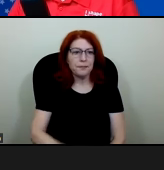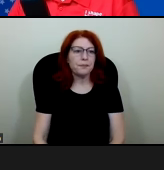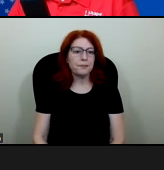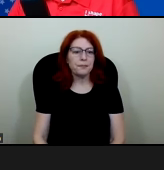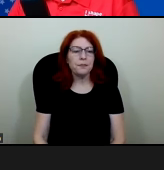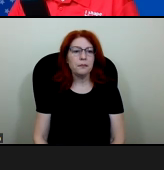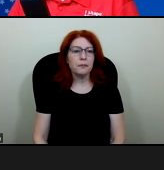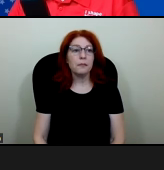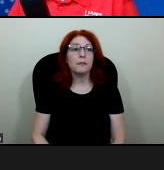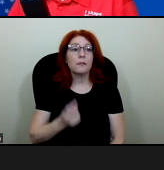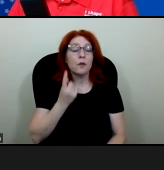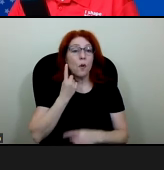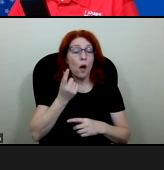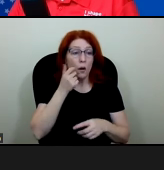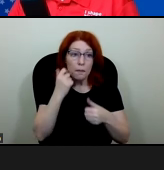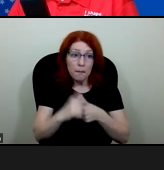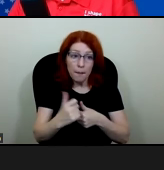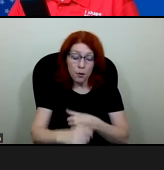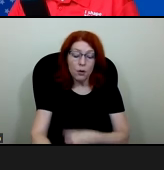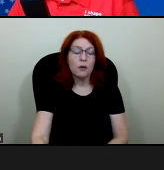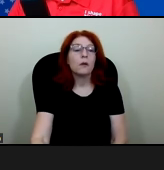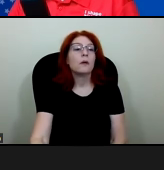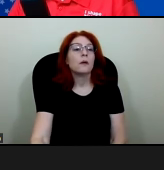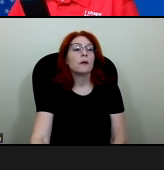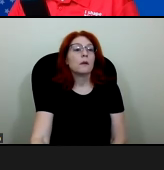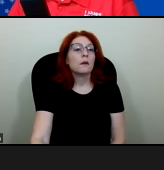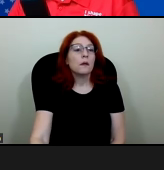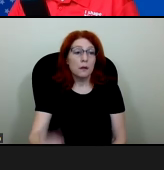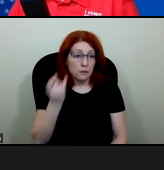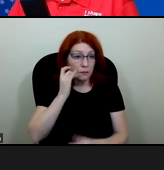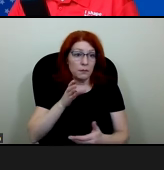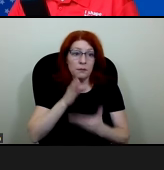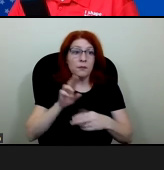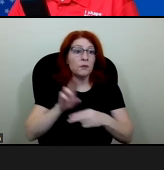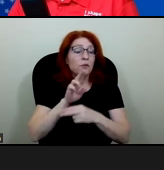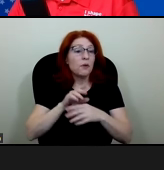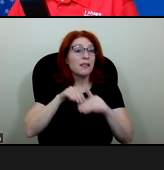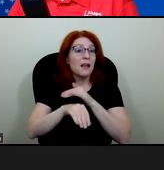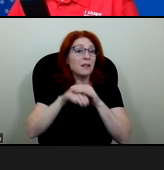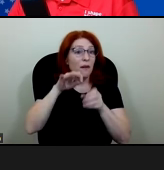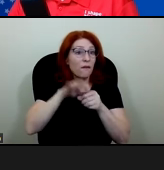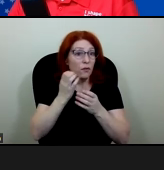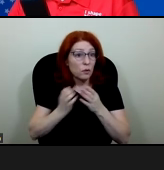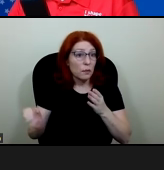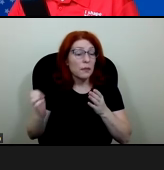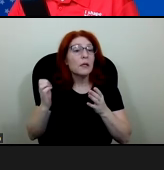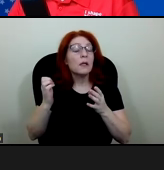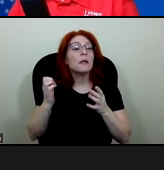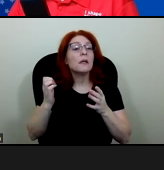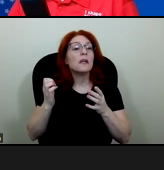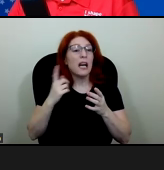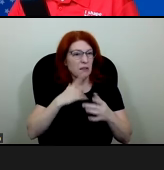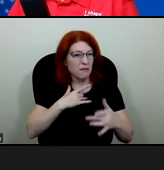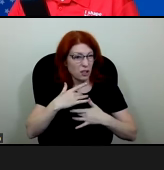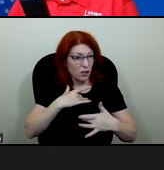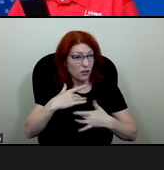So one of the things to keep in mind, if you have never used accessible voting equipment and you're a little concerned that